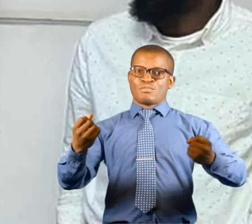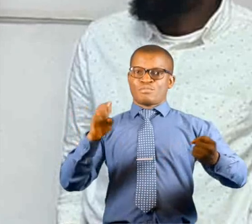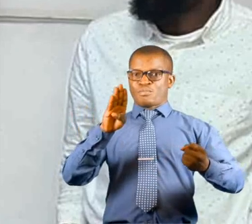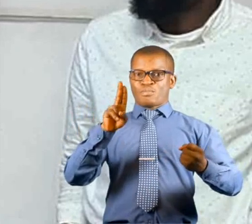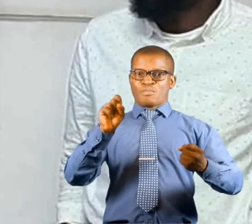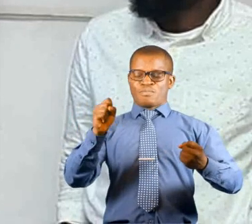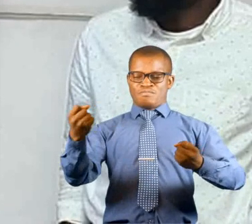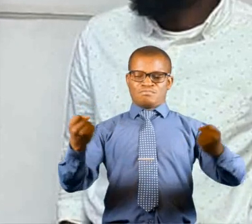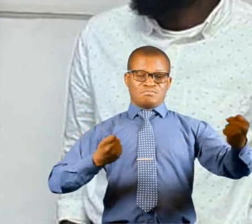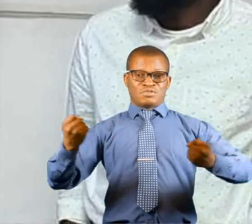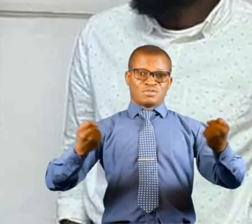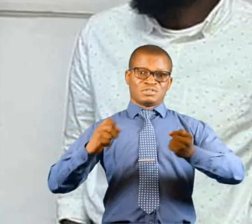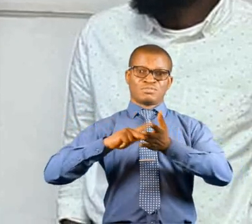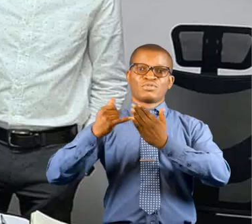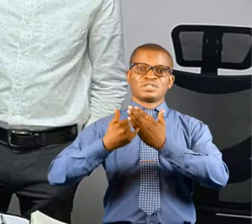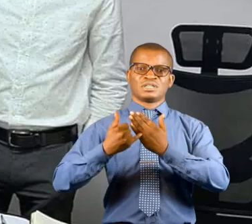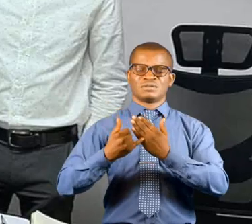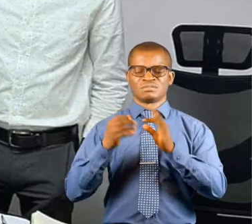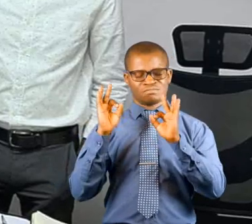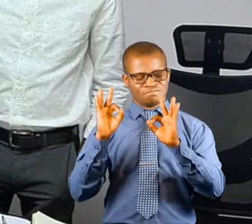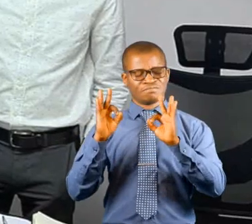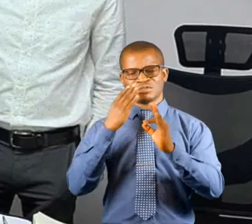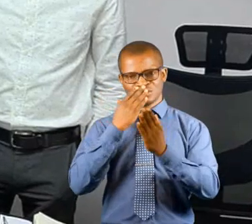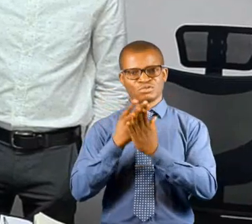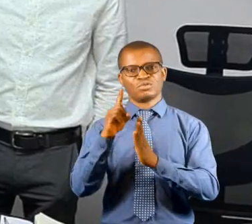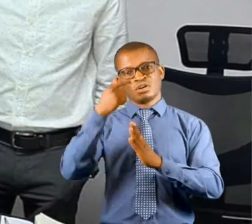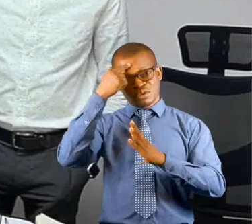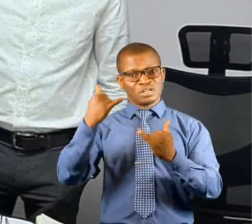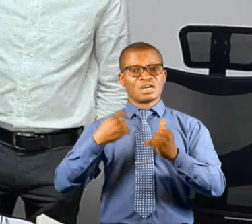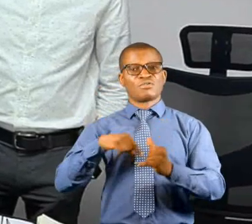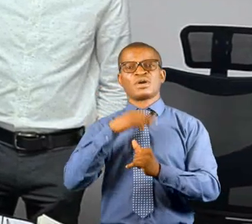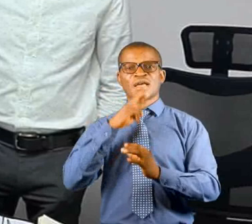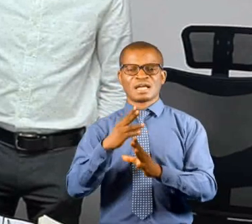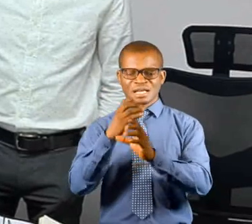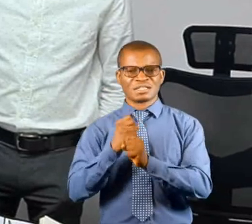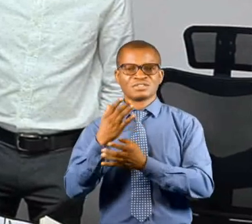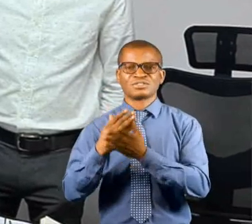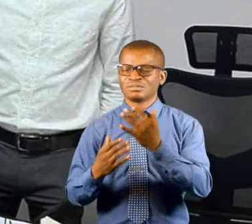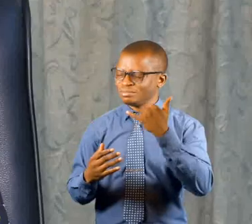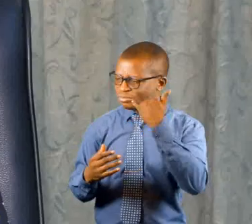bus project is really a good one, because we started getting calls